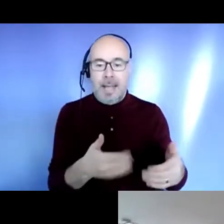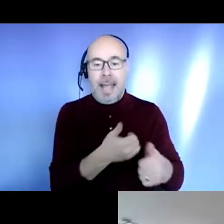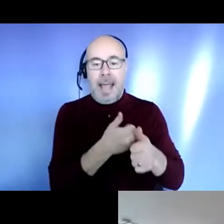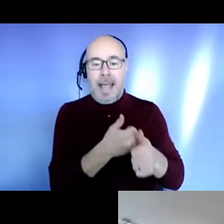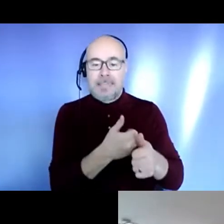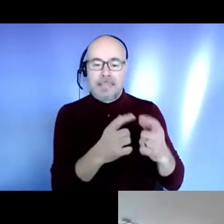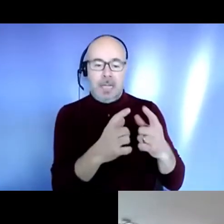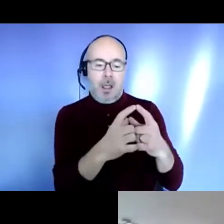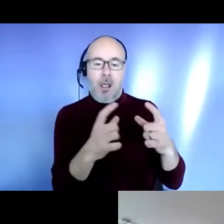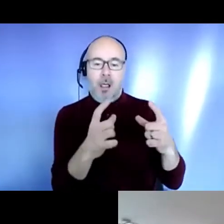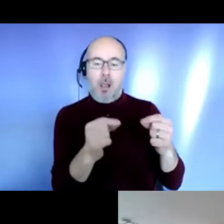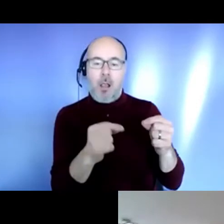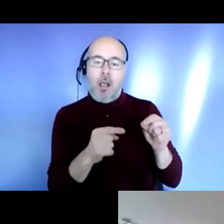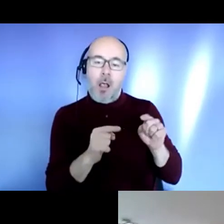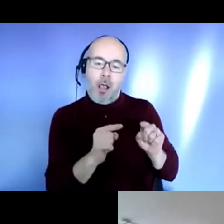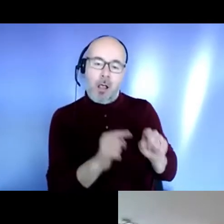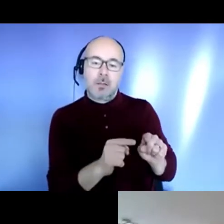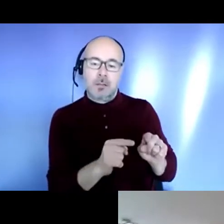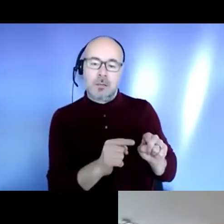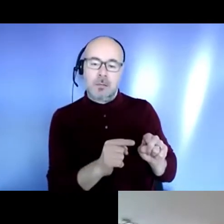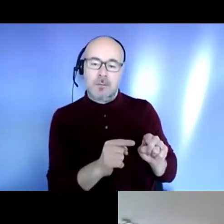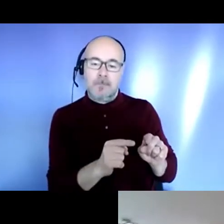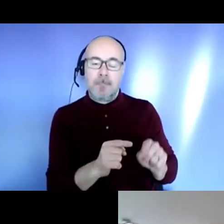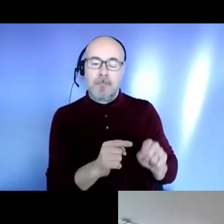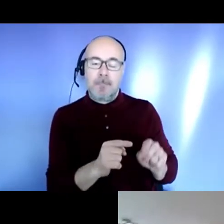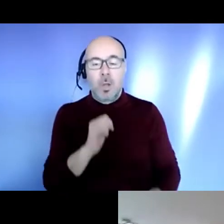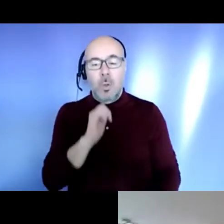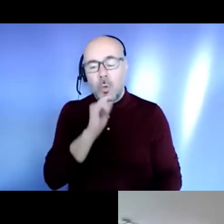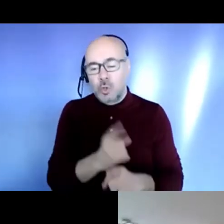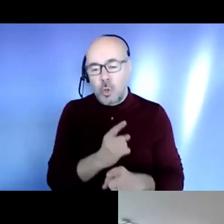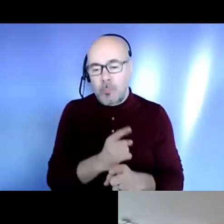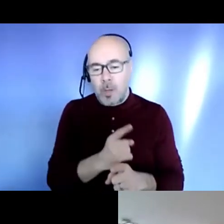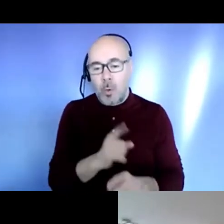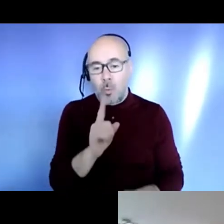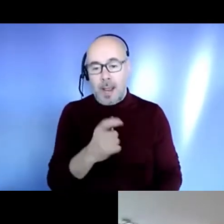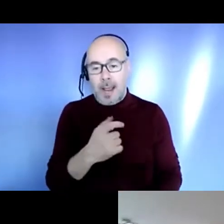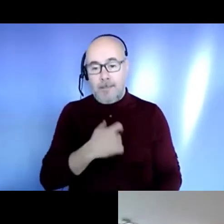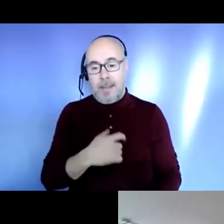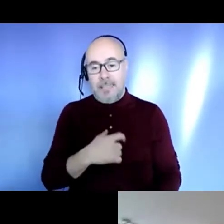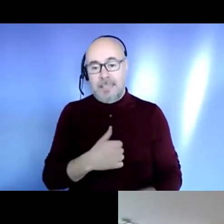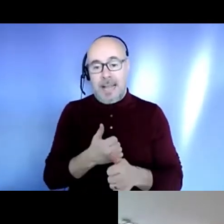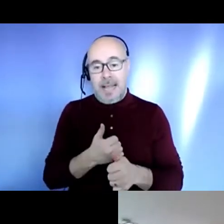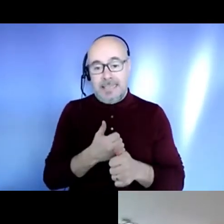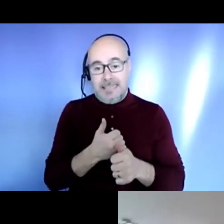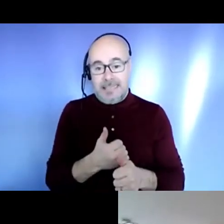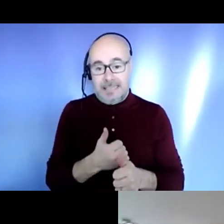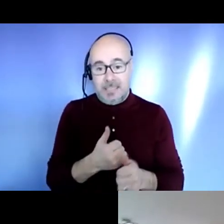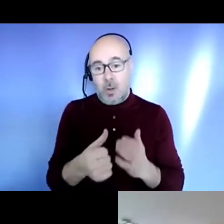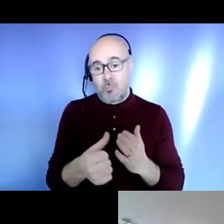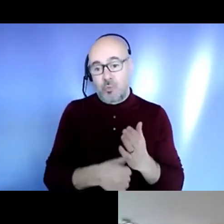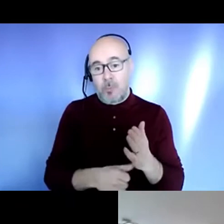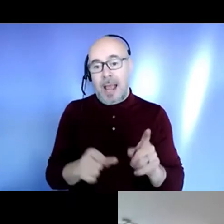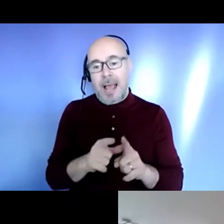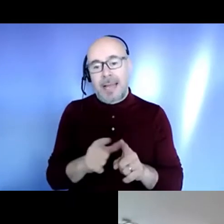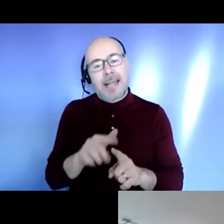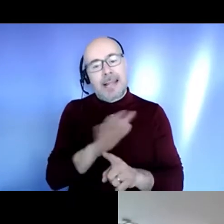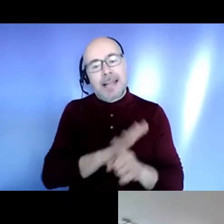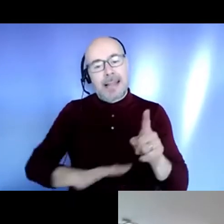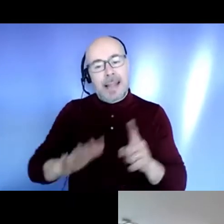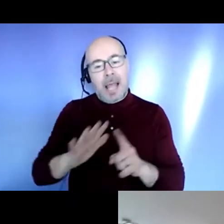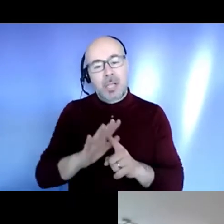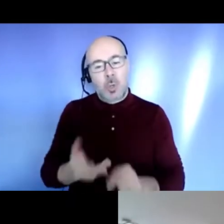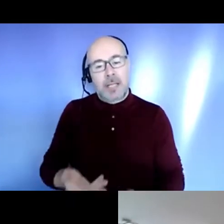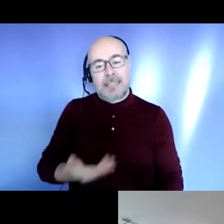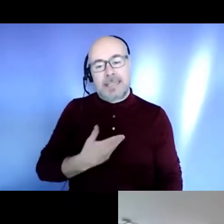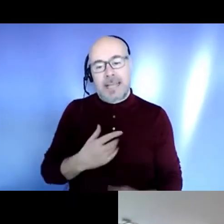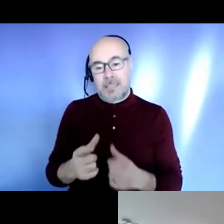detail about both the Thistle Assistance Programme and the National Entitlement Card, as well as touching on others.